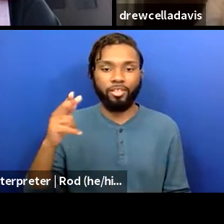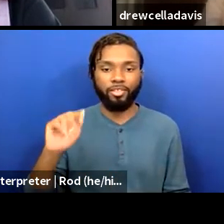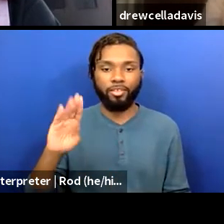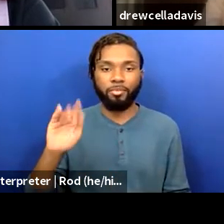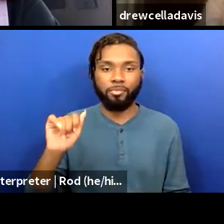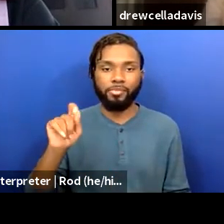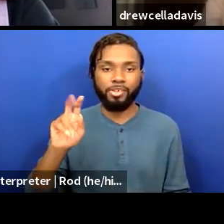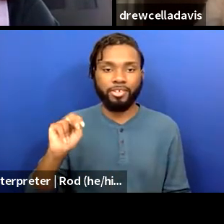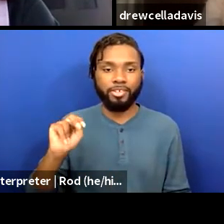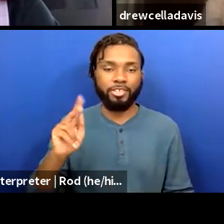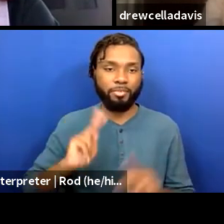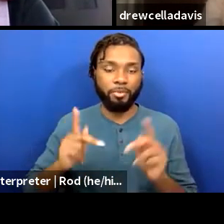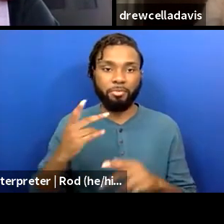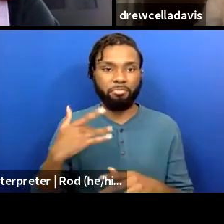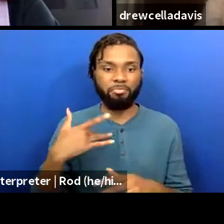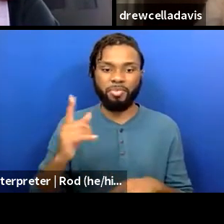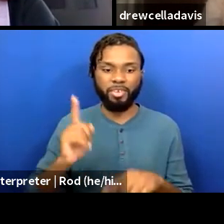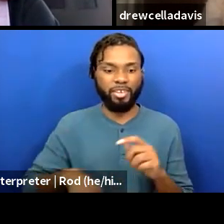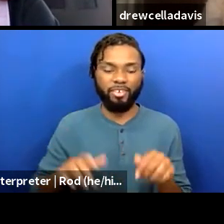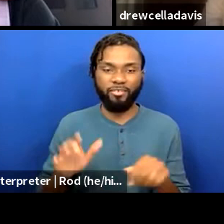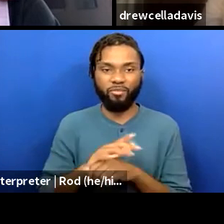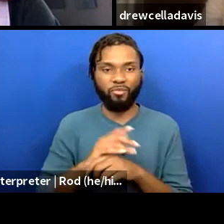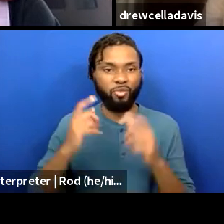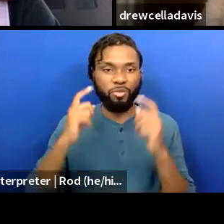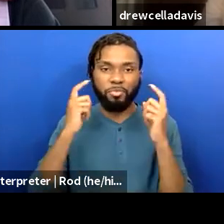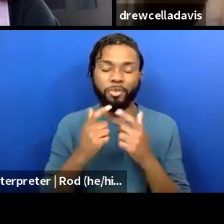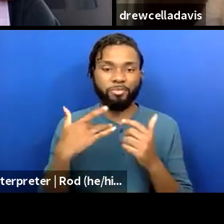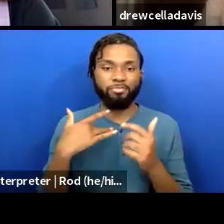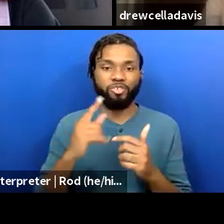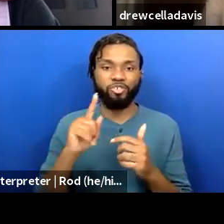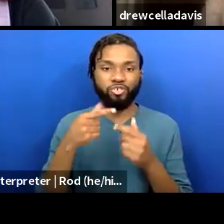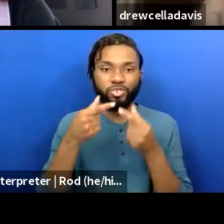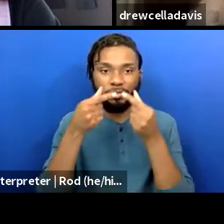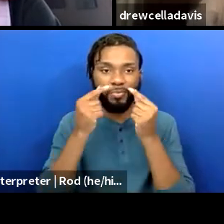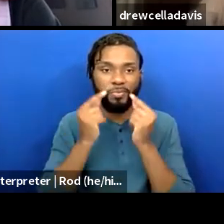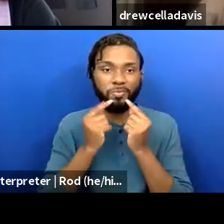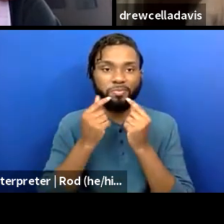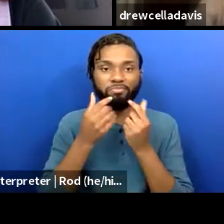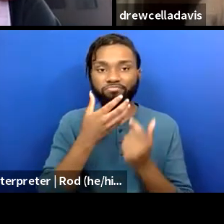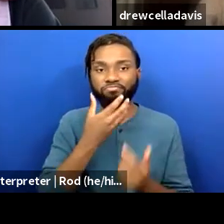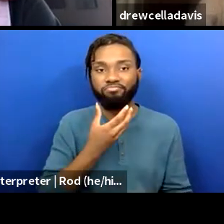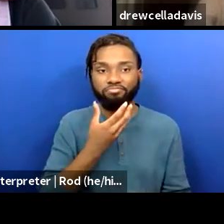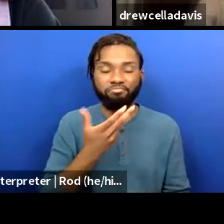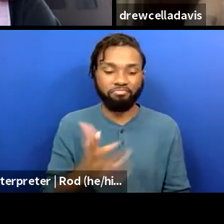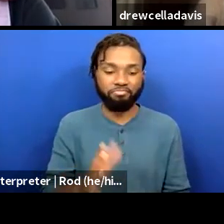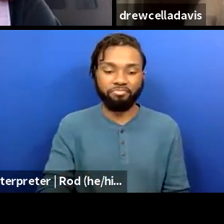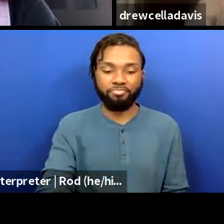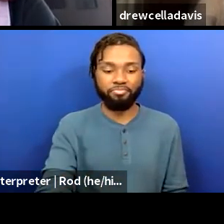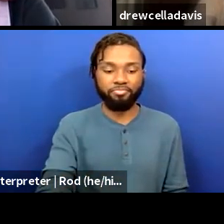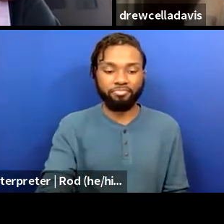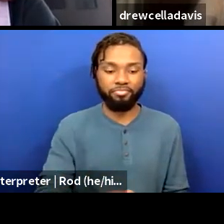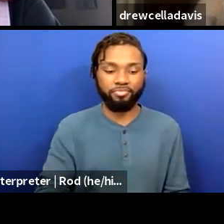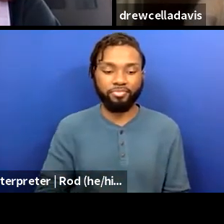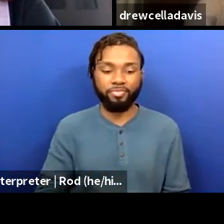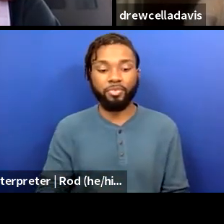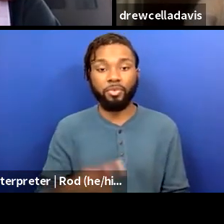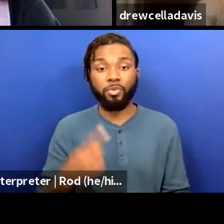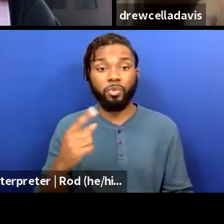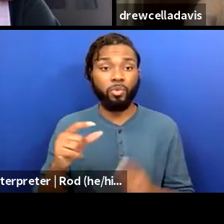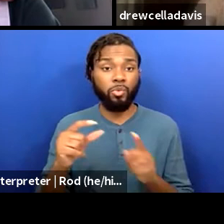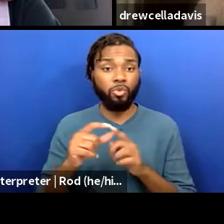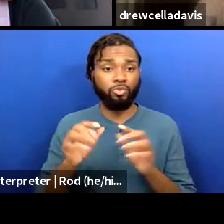a full beard, so we grow it around here. And One word to describe my